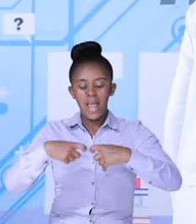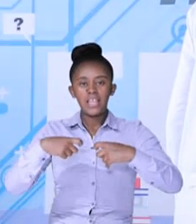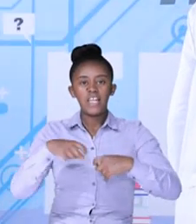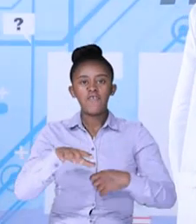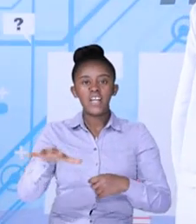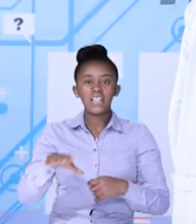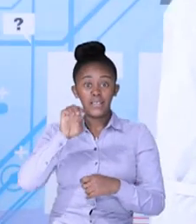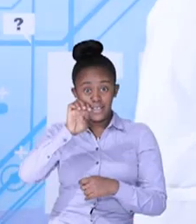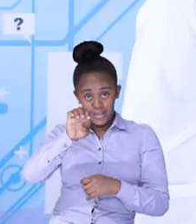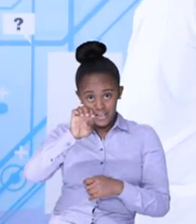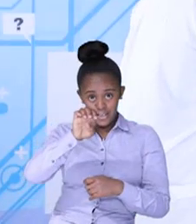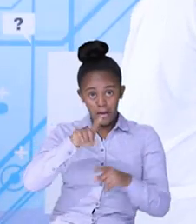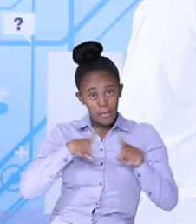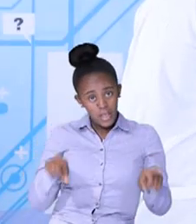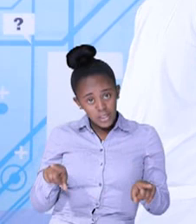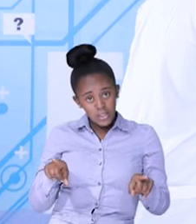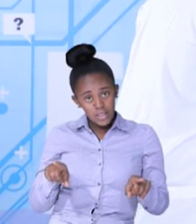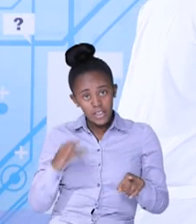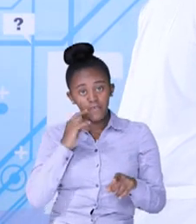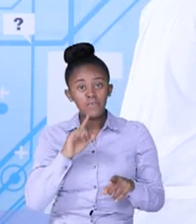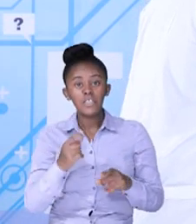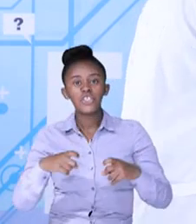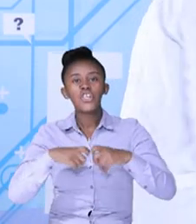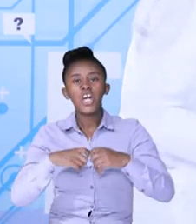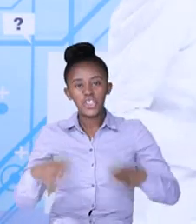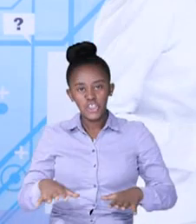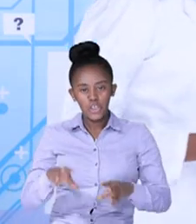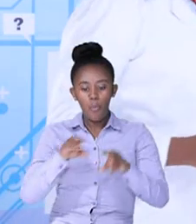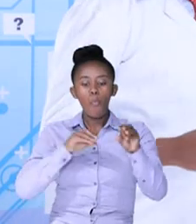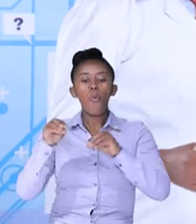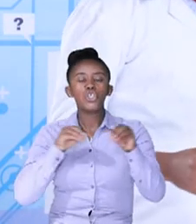E. But if this charged body is in a state of motion,